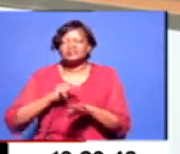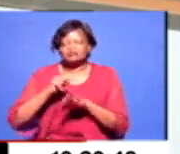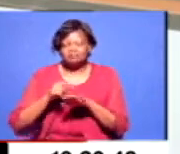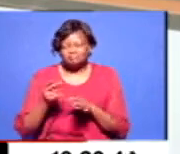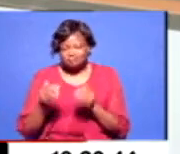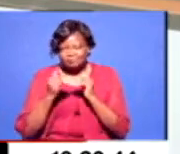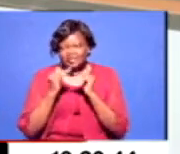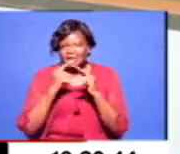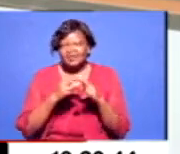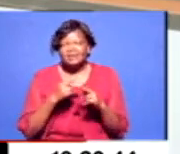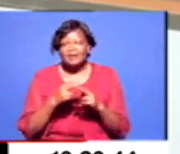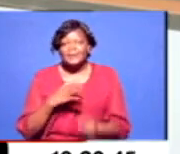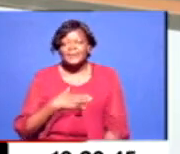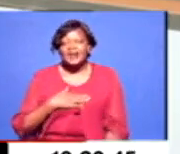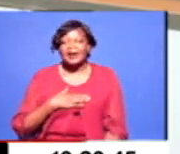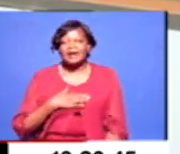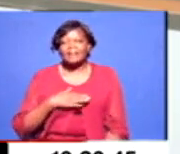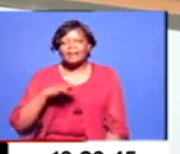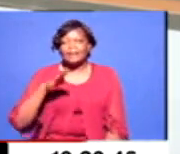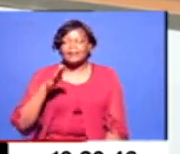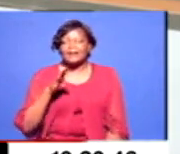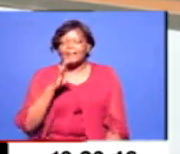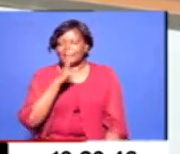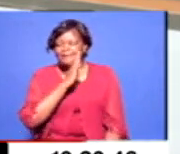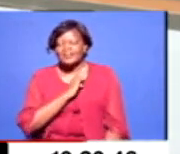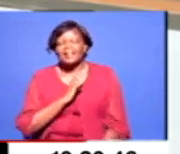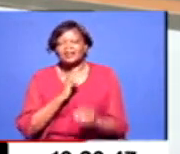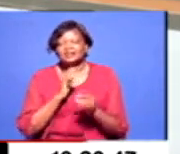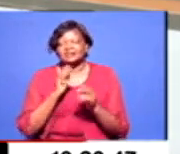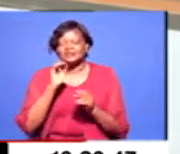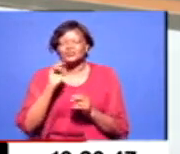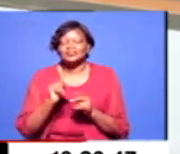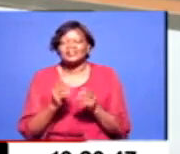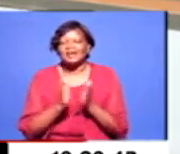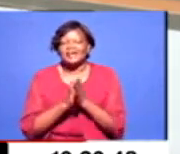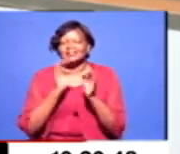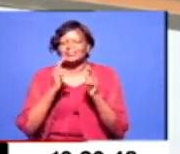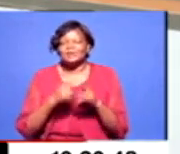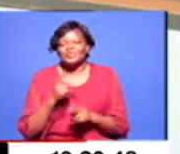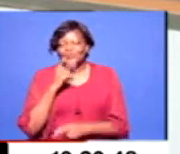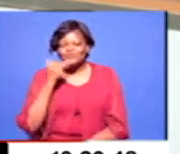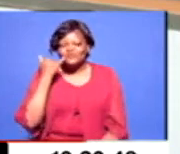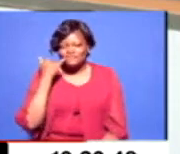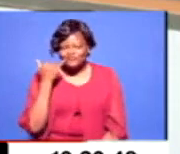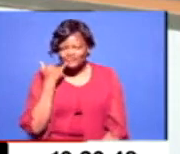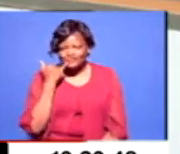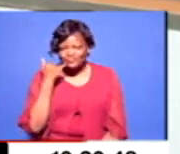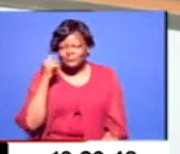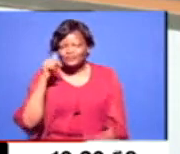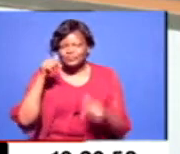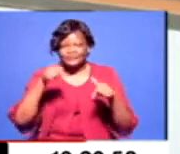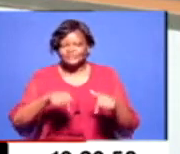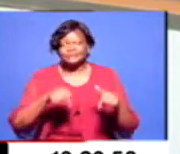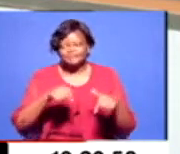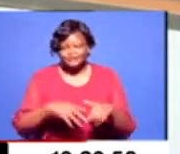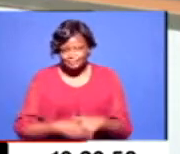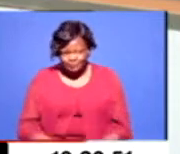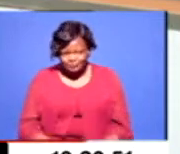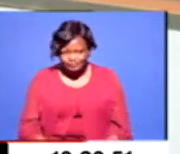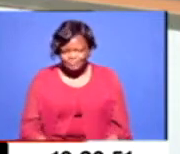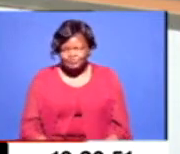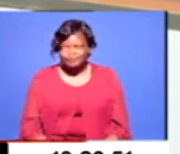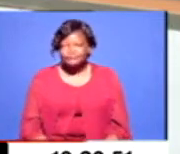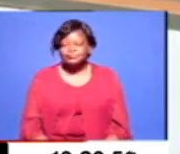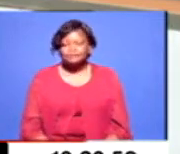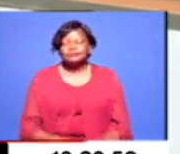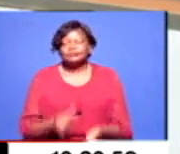My name is Bentro Njue, and Susan Thuku will be our sign language interpreter for this first hour that we're